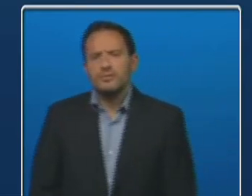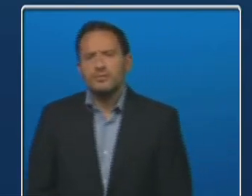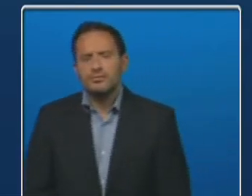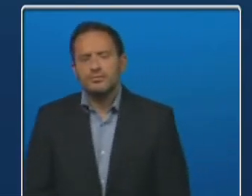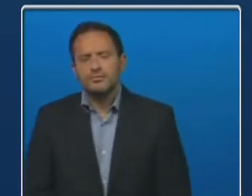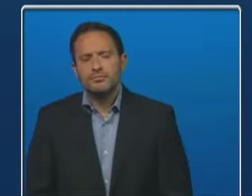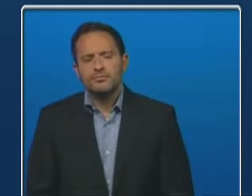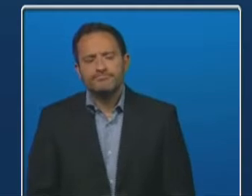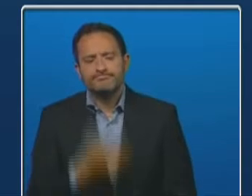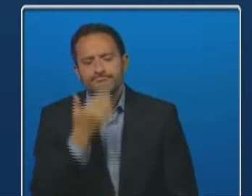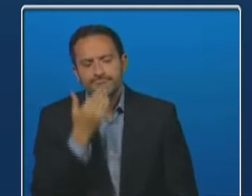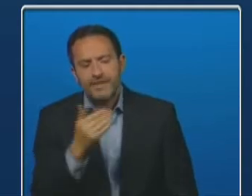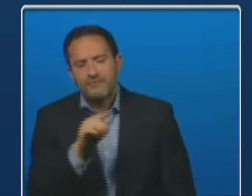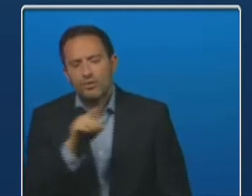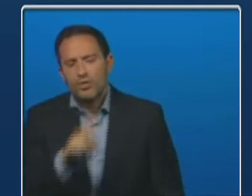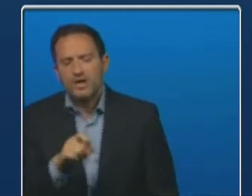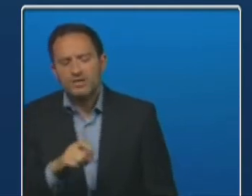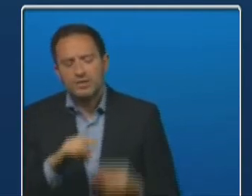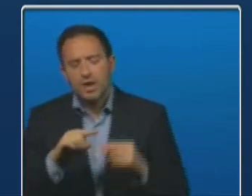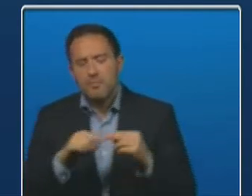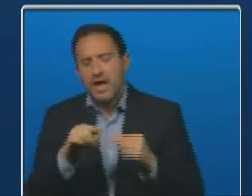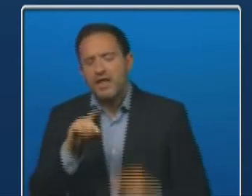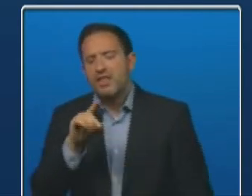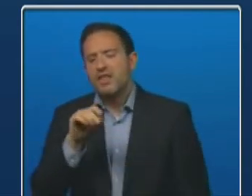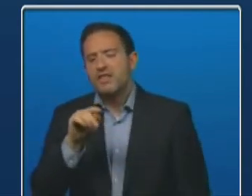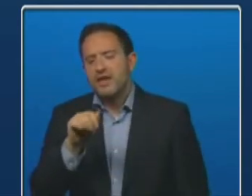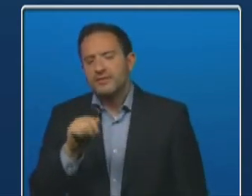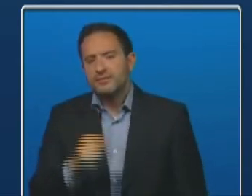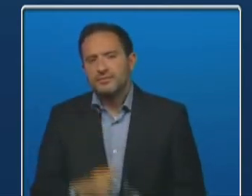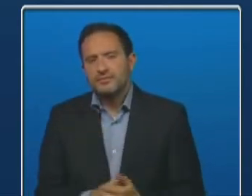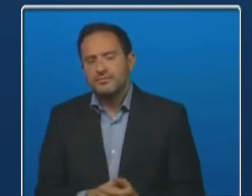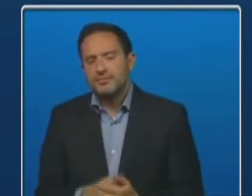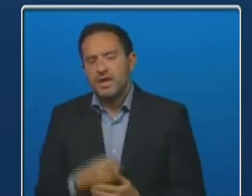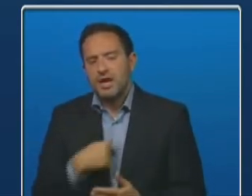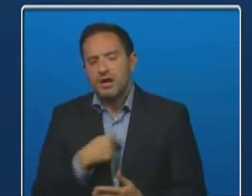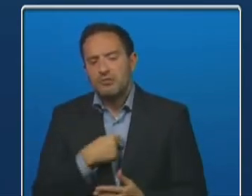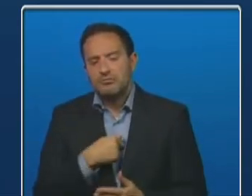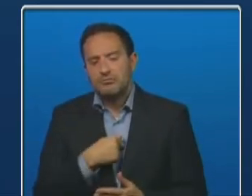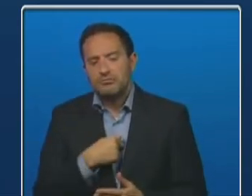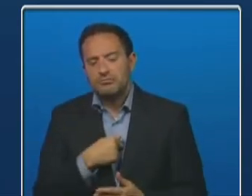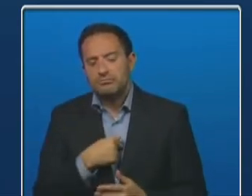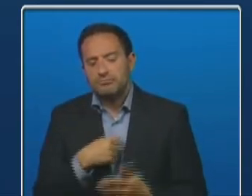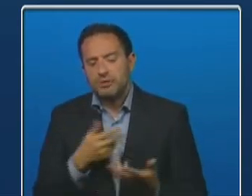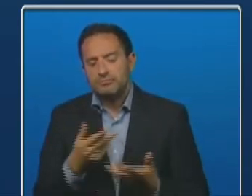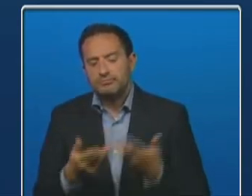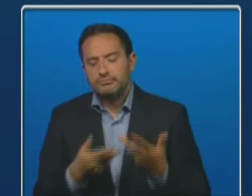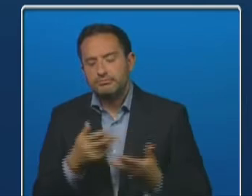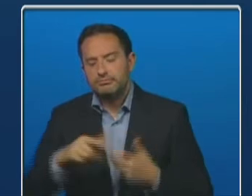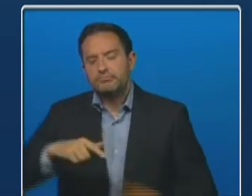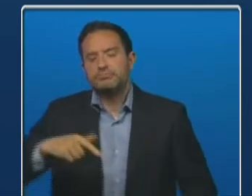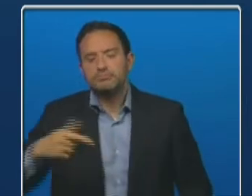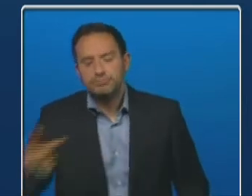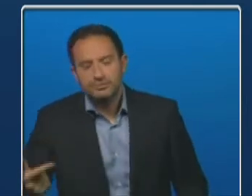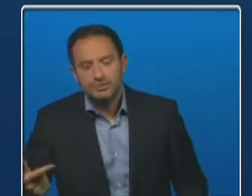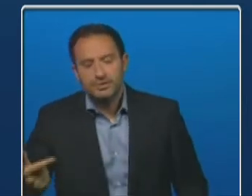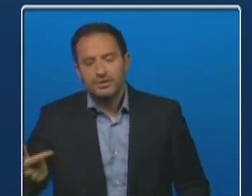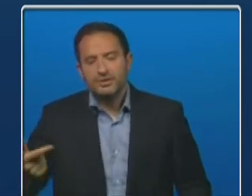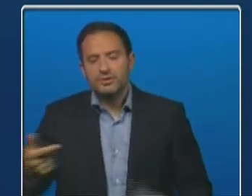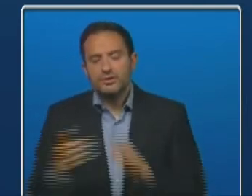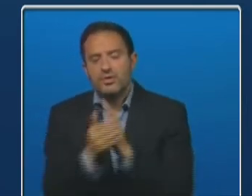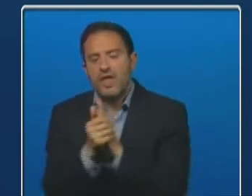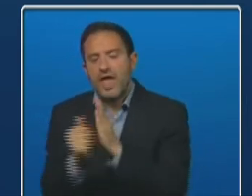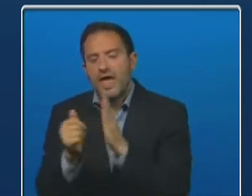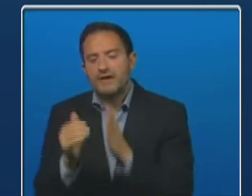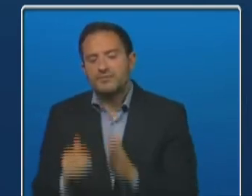Thanks for that question about the data. And so we'll take that data question back to our demo experts to see if